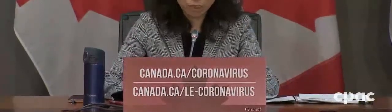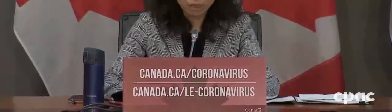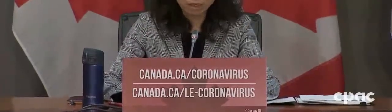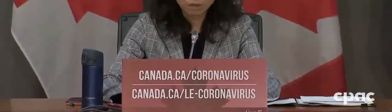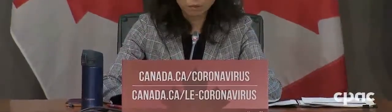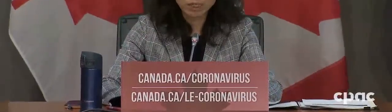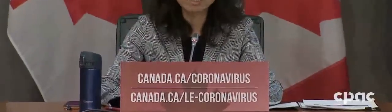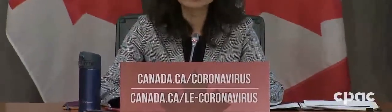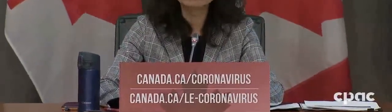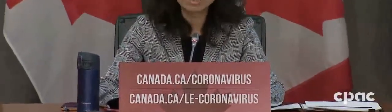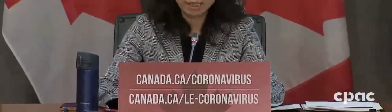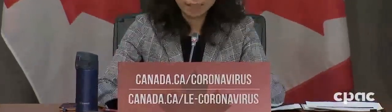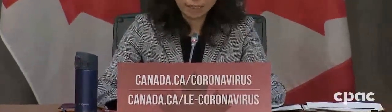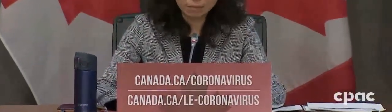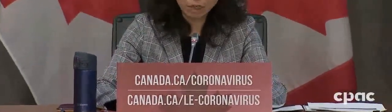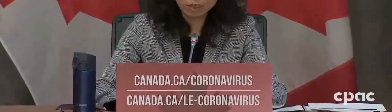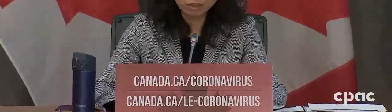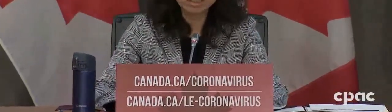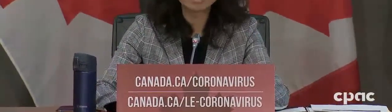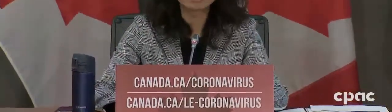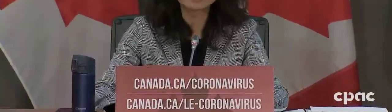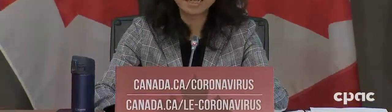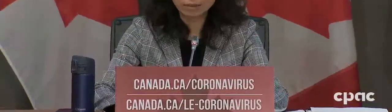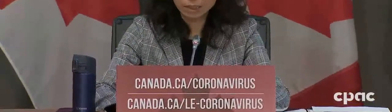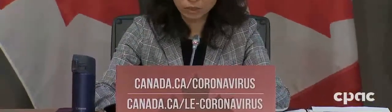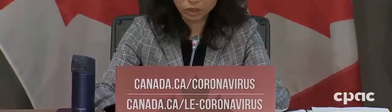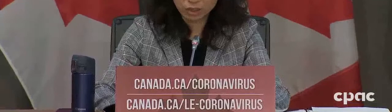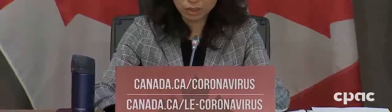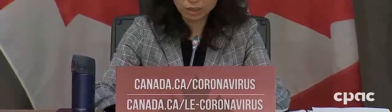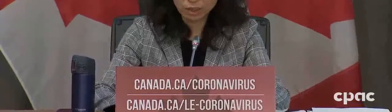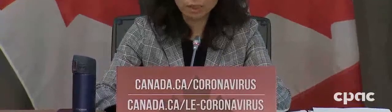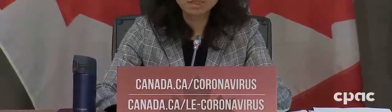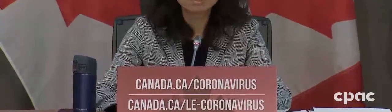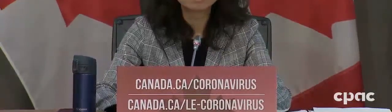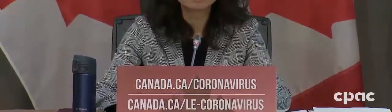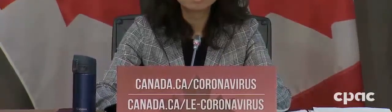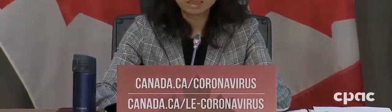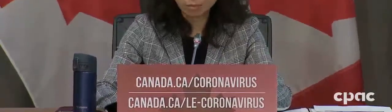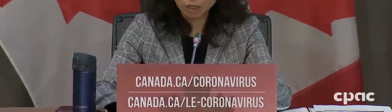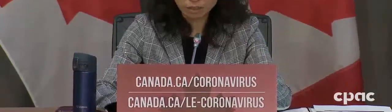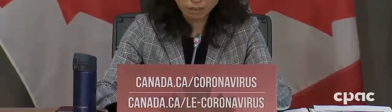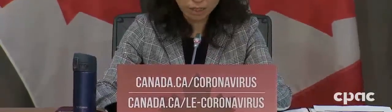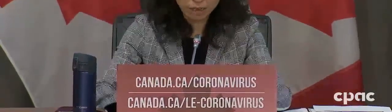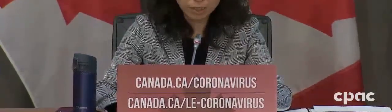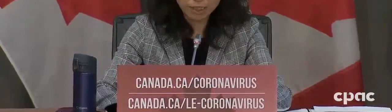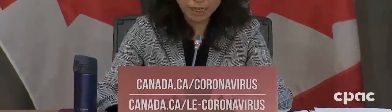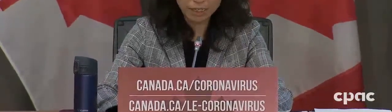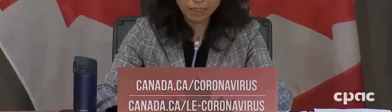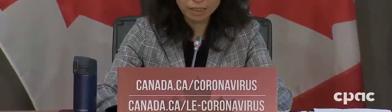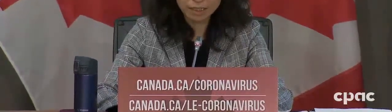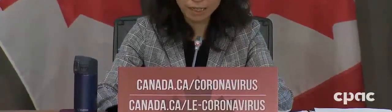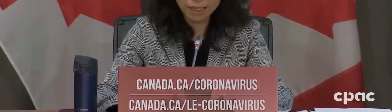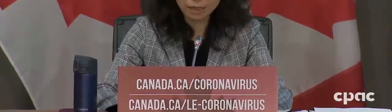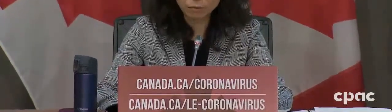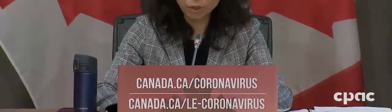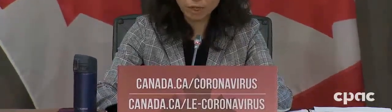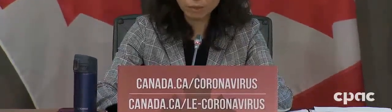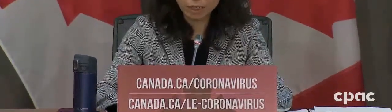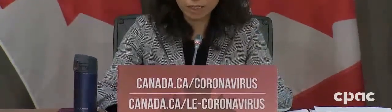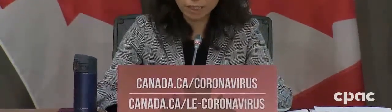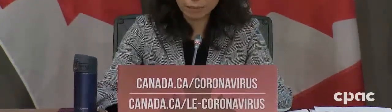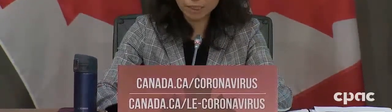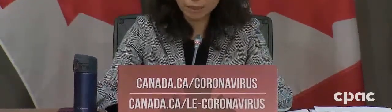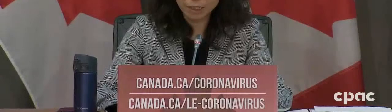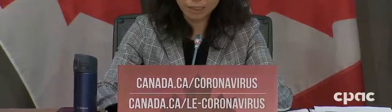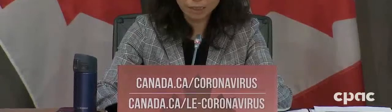2. We are using data and models to guide our decisions. These models help us gain an understanding of